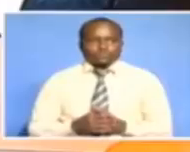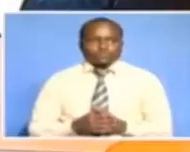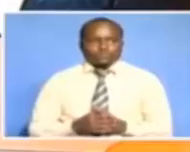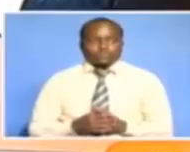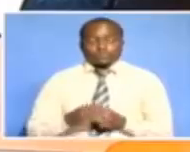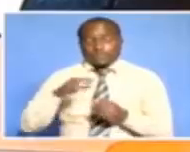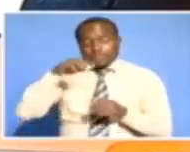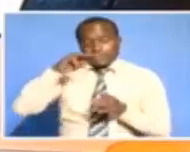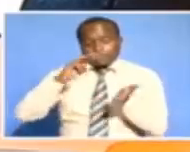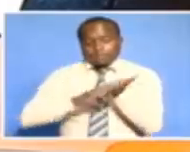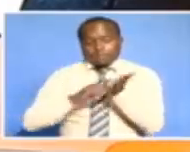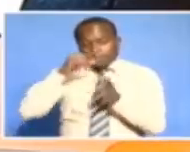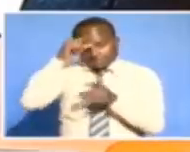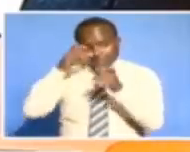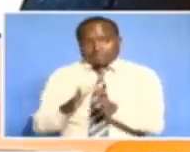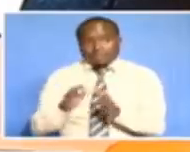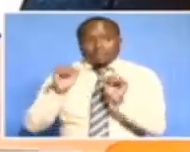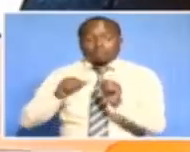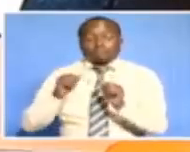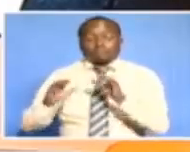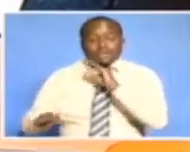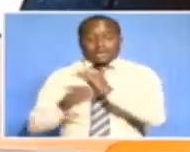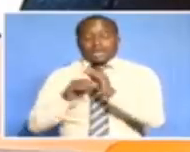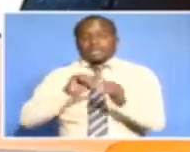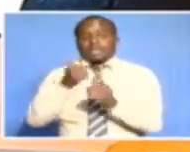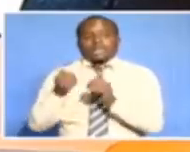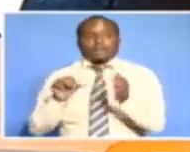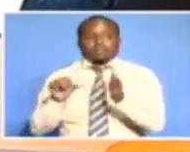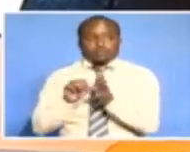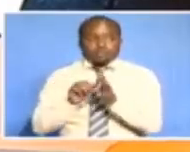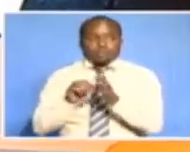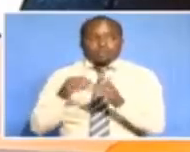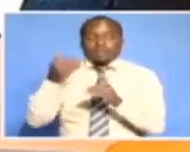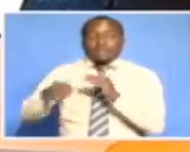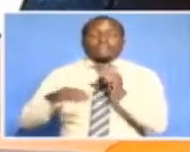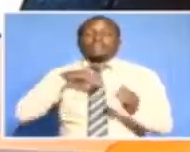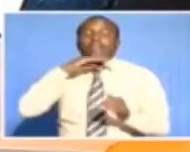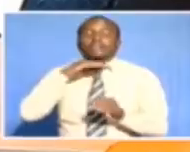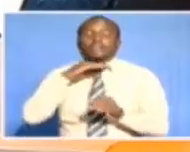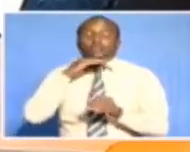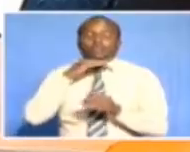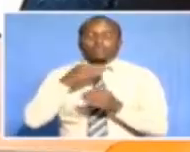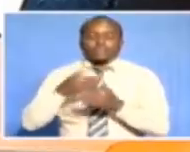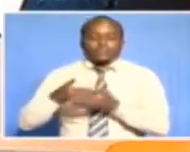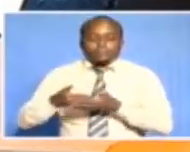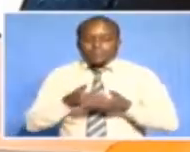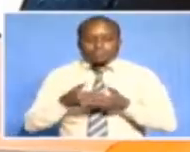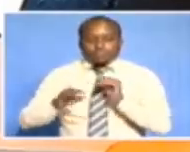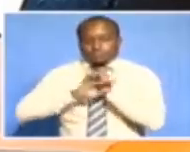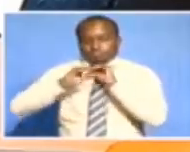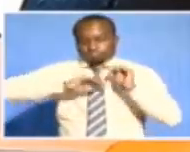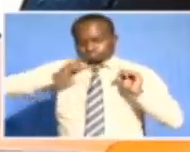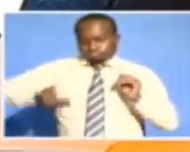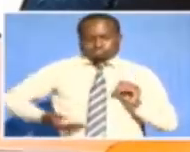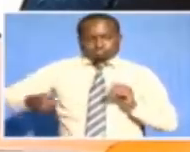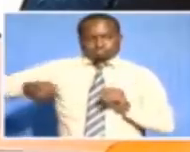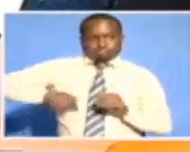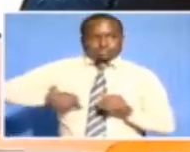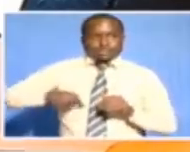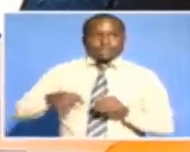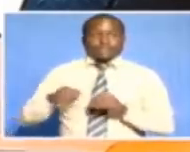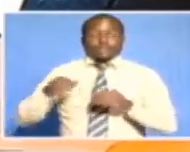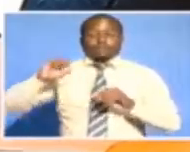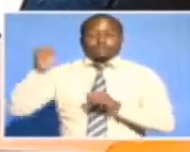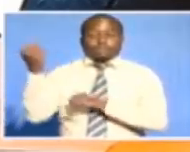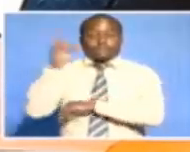Migori Governor Okoth Obado could face another murder charge over the death of Sharon Otieno's unborn baby. Obado will spend a fifth night in